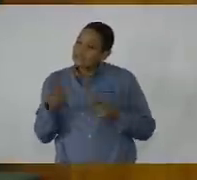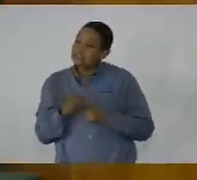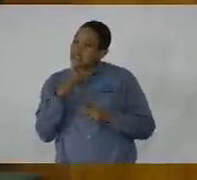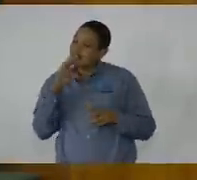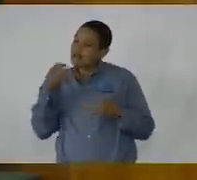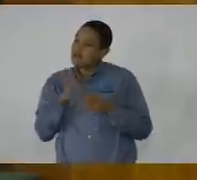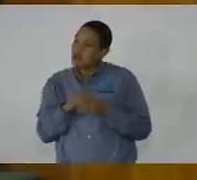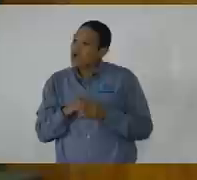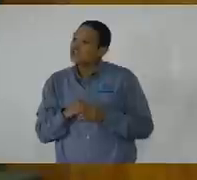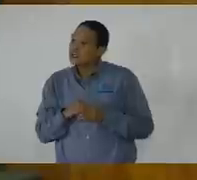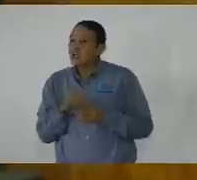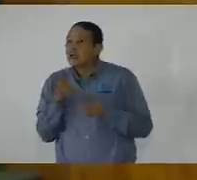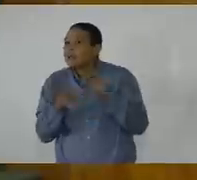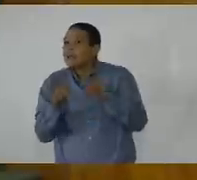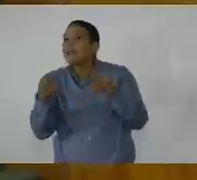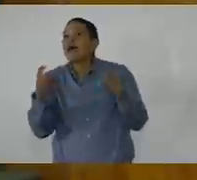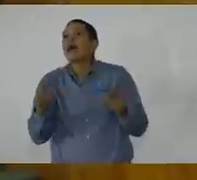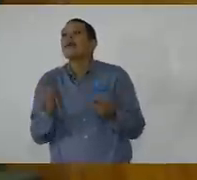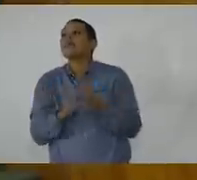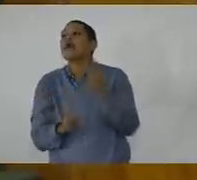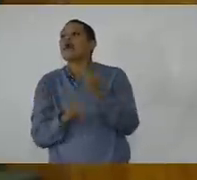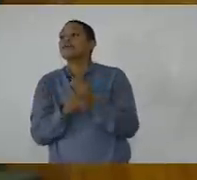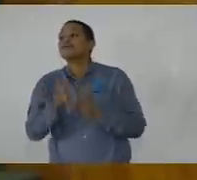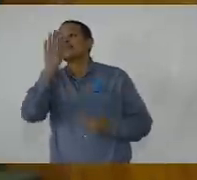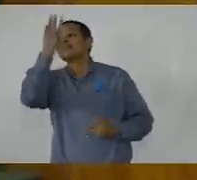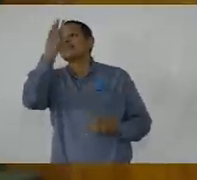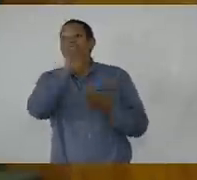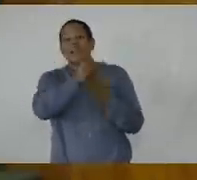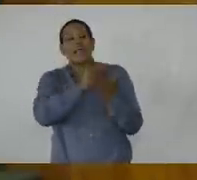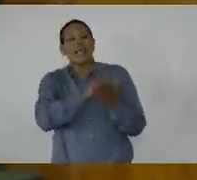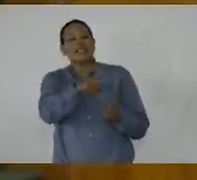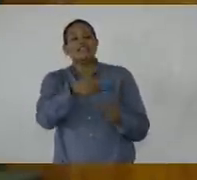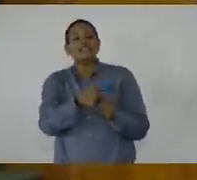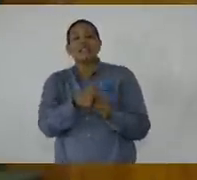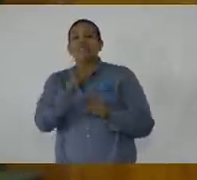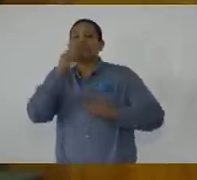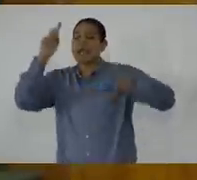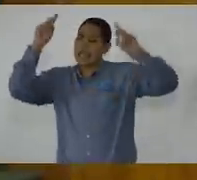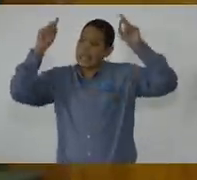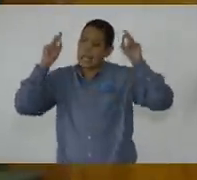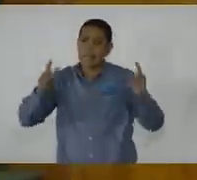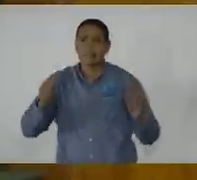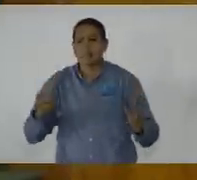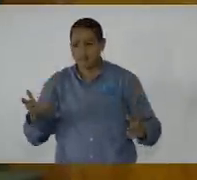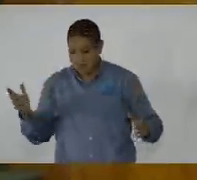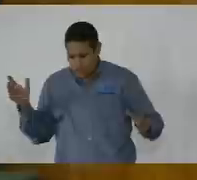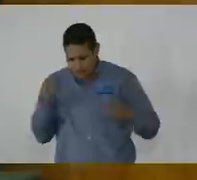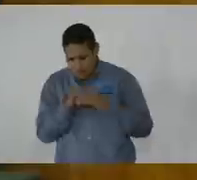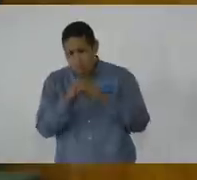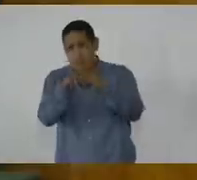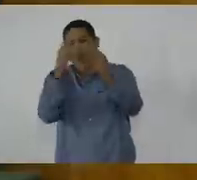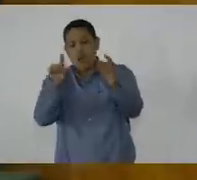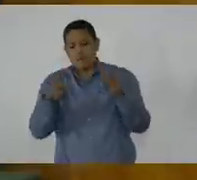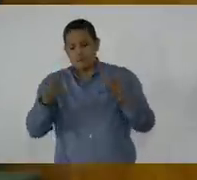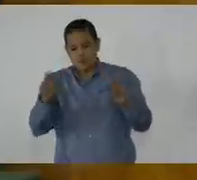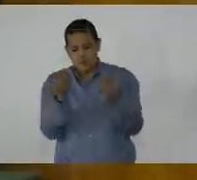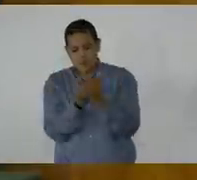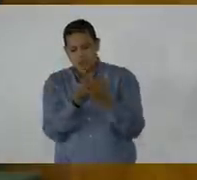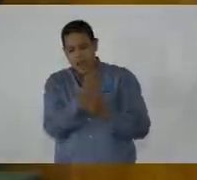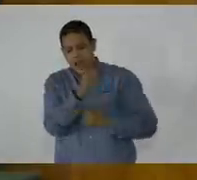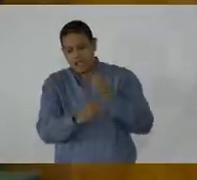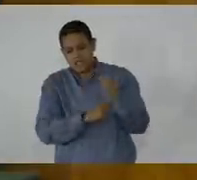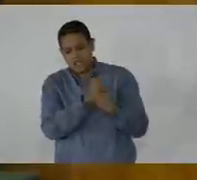partially onboarded, and a further six agencies are to be immediately onboarded during the financial